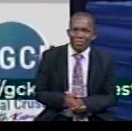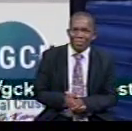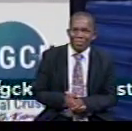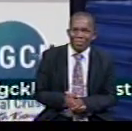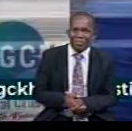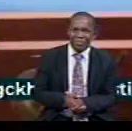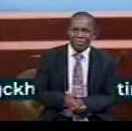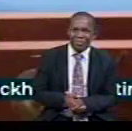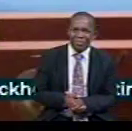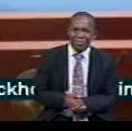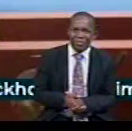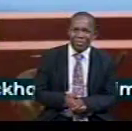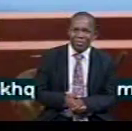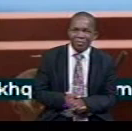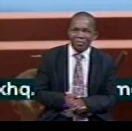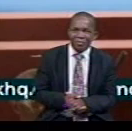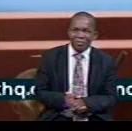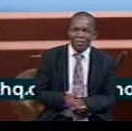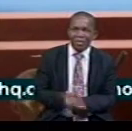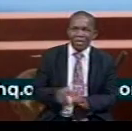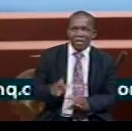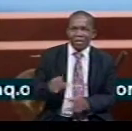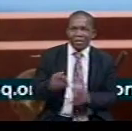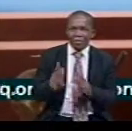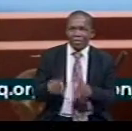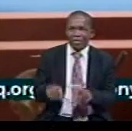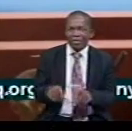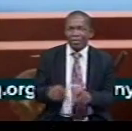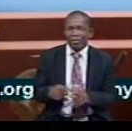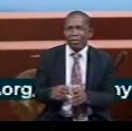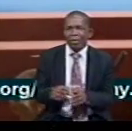Felicia Opoku, yeah, from Gwasso.